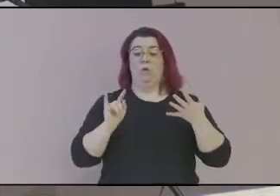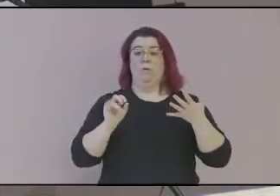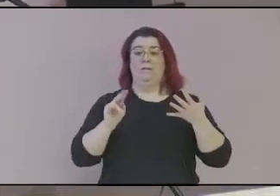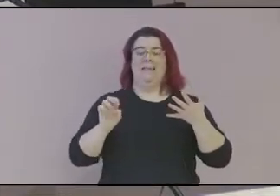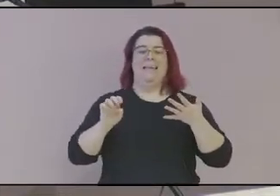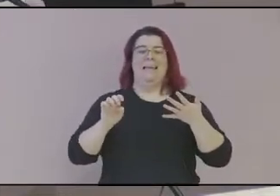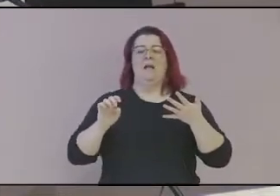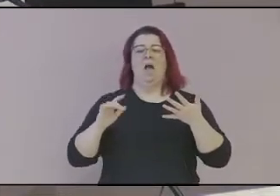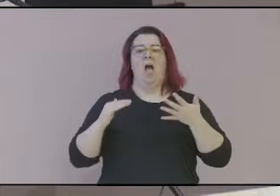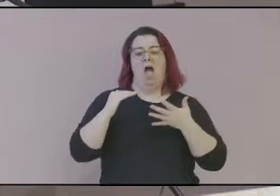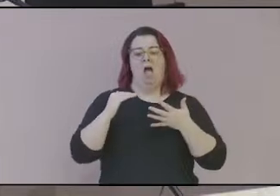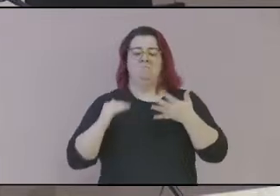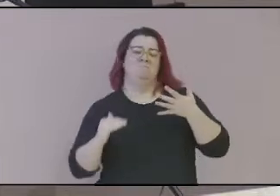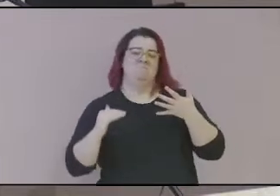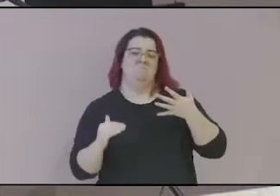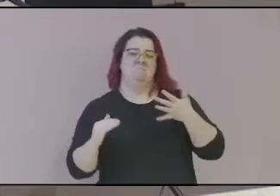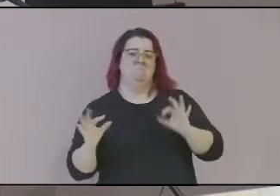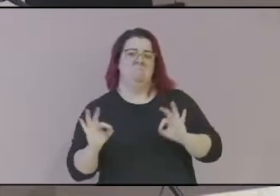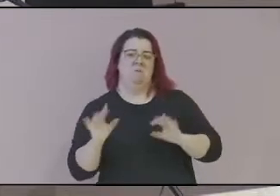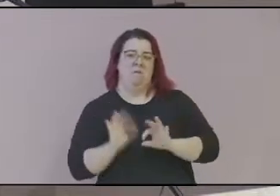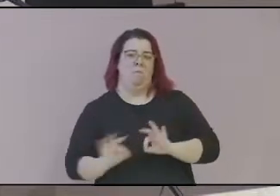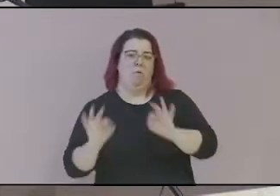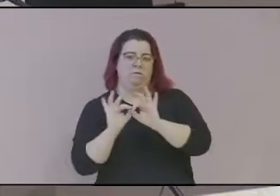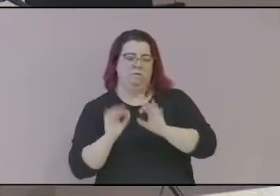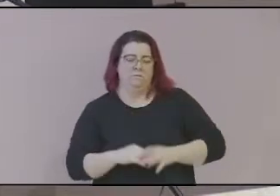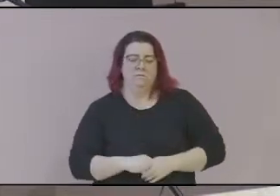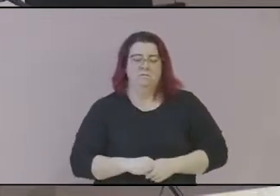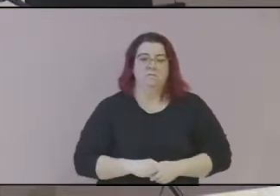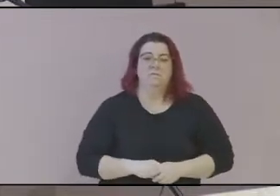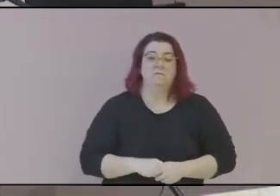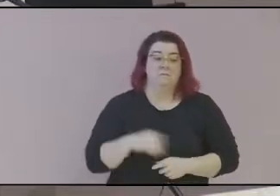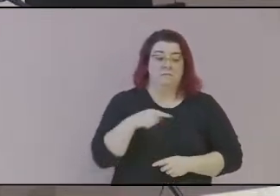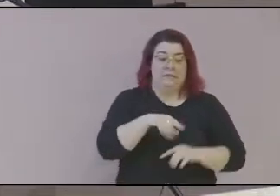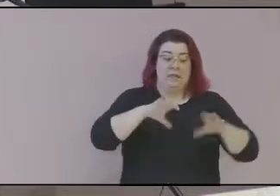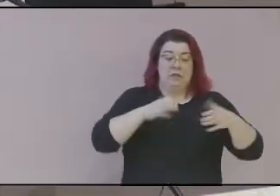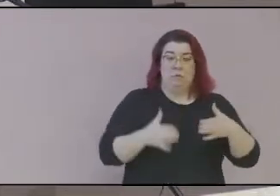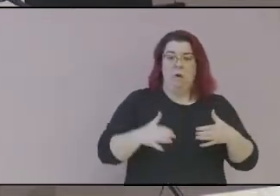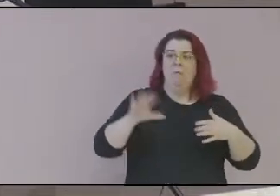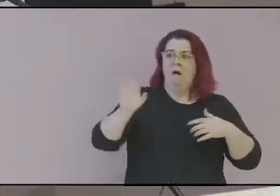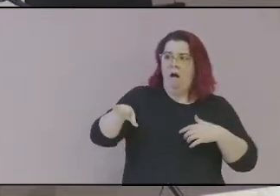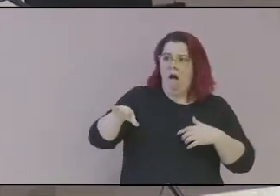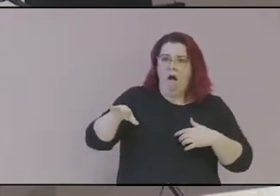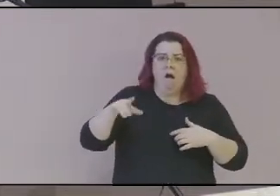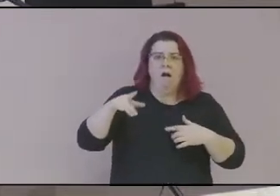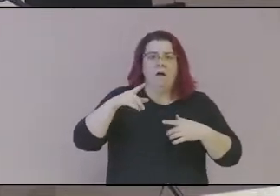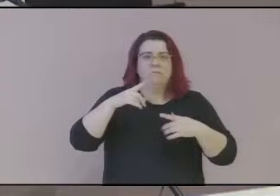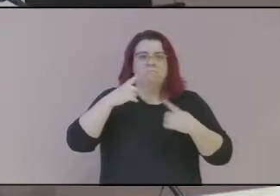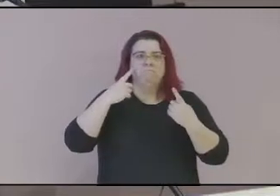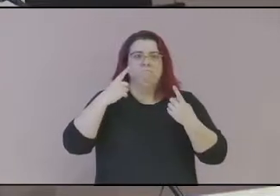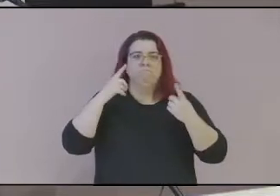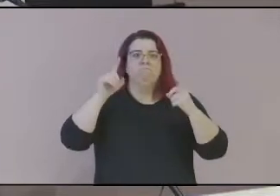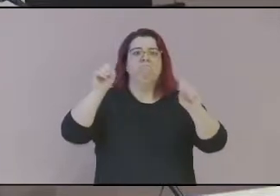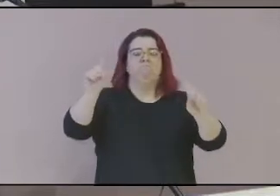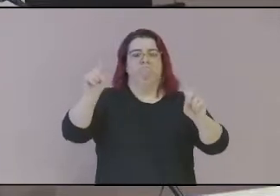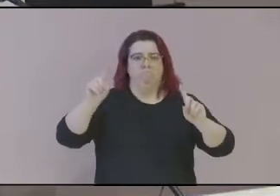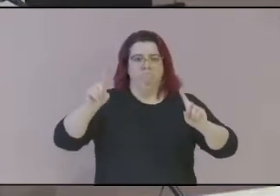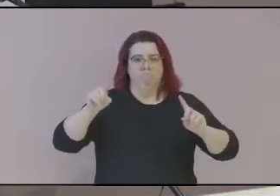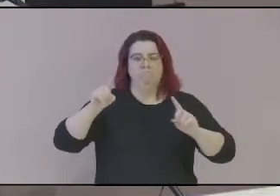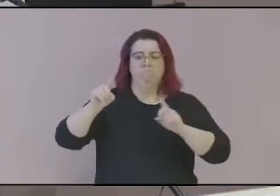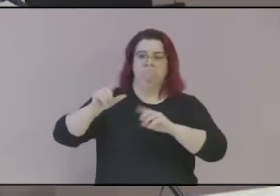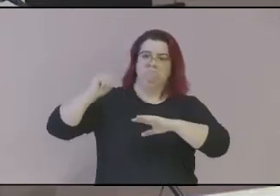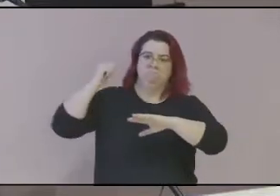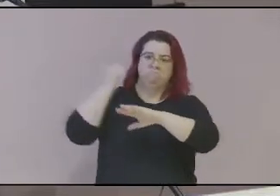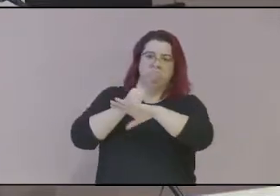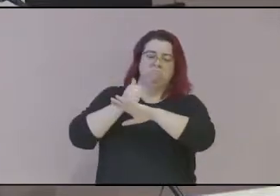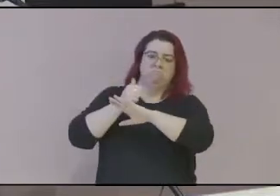And Neiman and his team reviewed that and argued, quote, this represents a precedent-setting extension of the